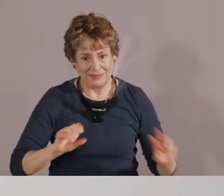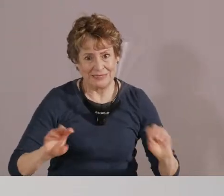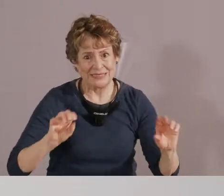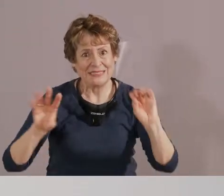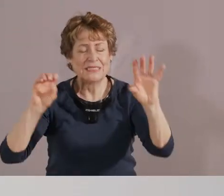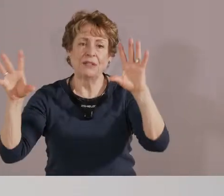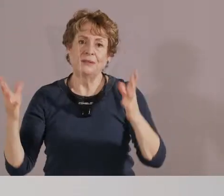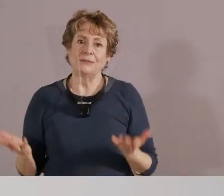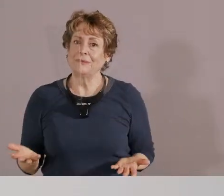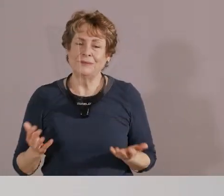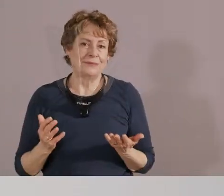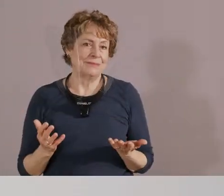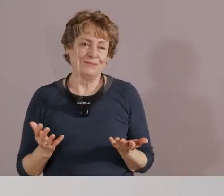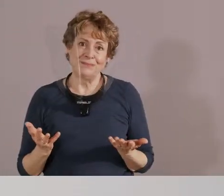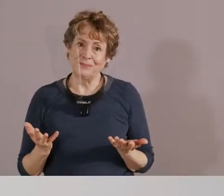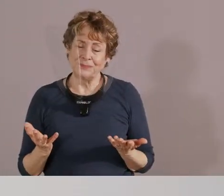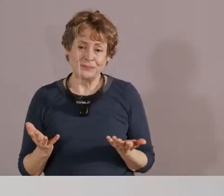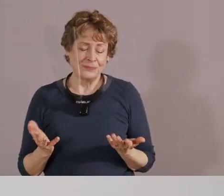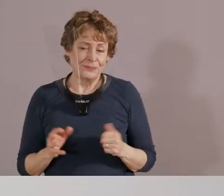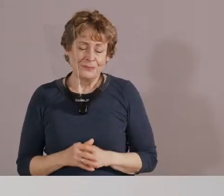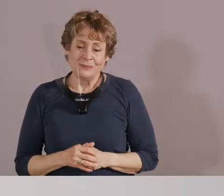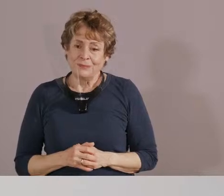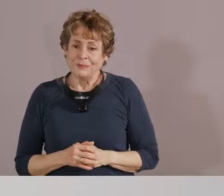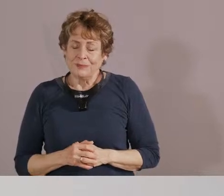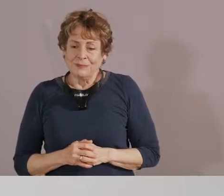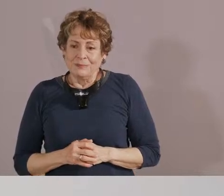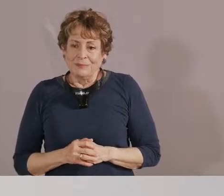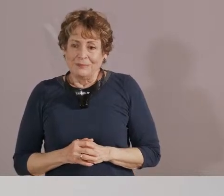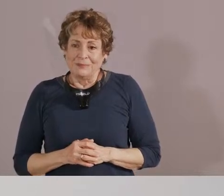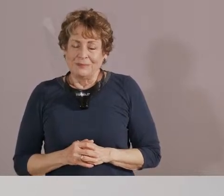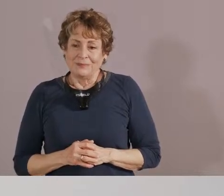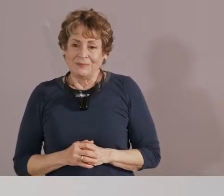because we were under the understanding that there was second